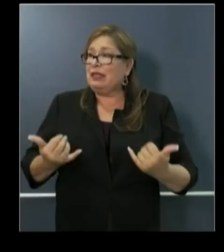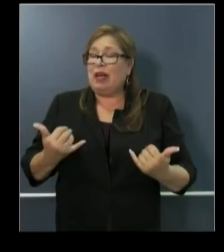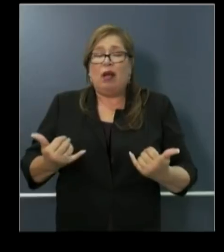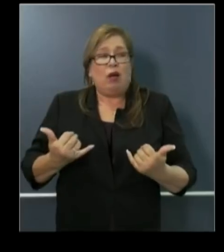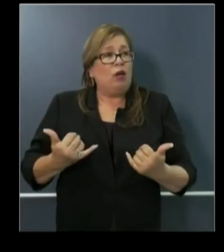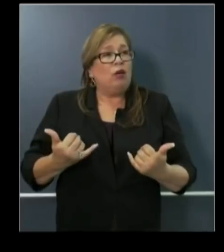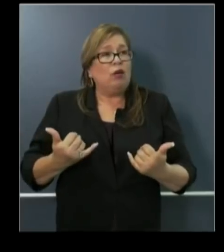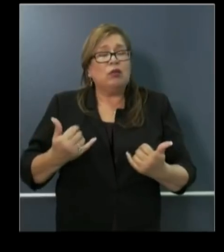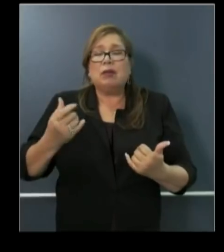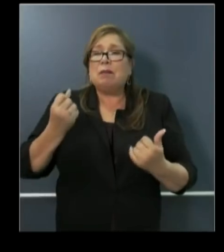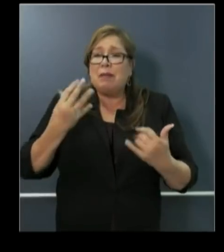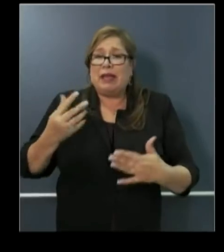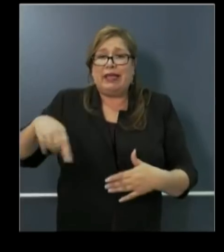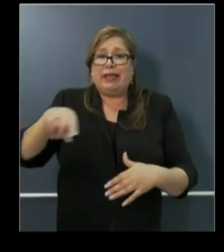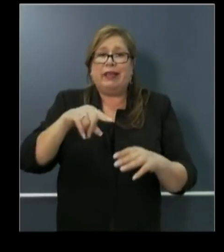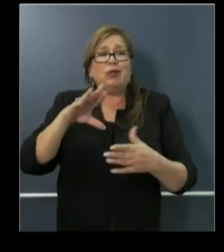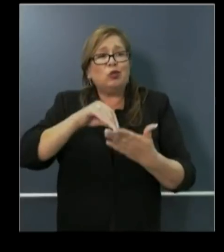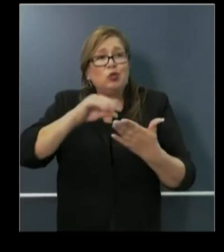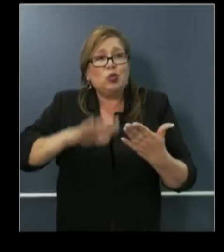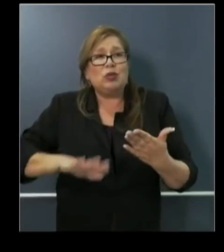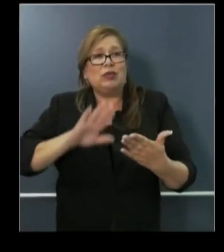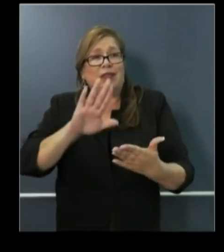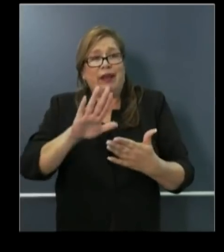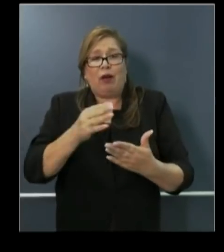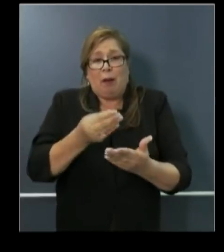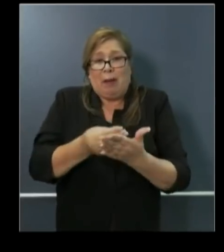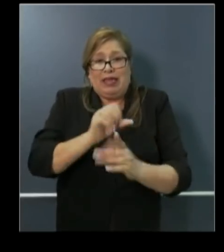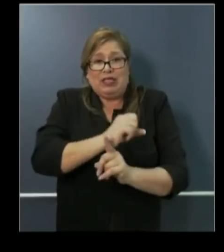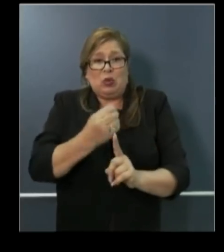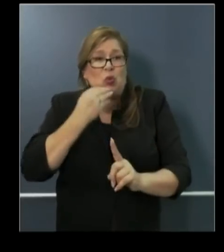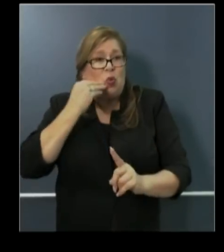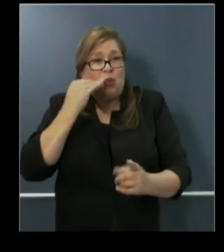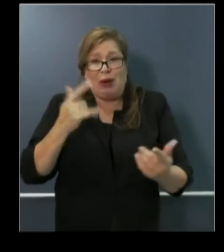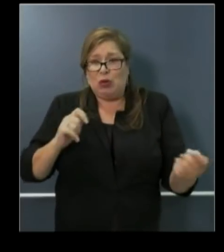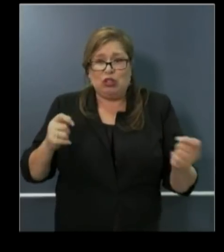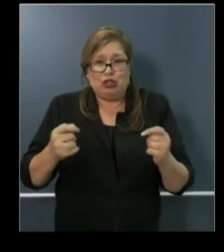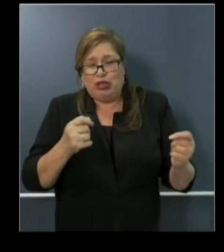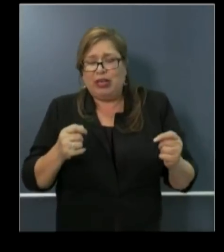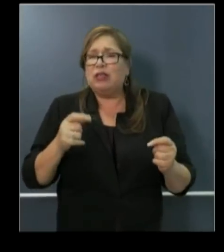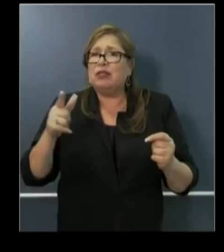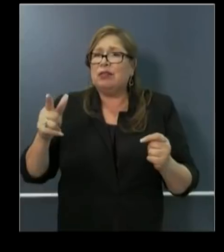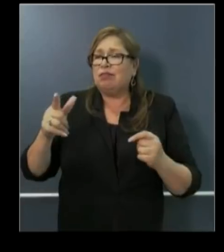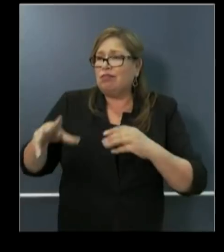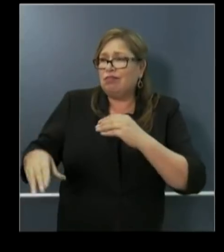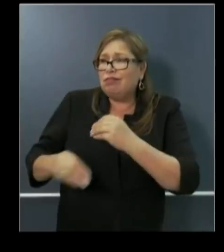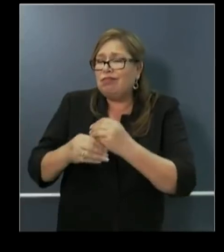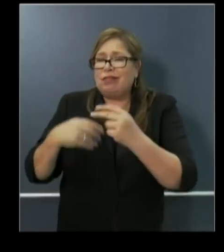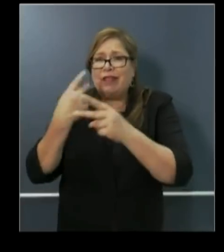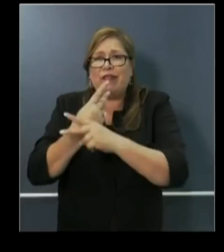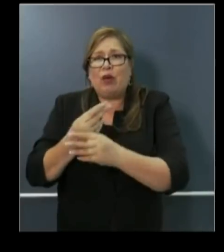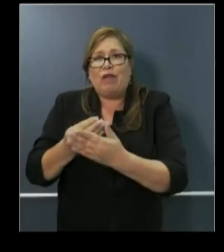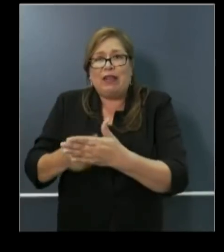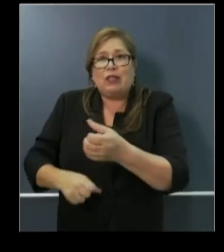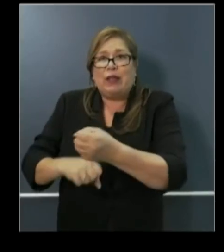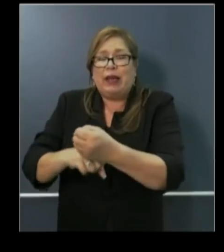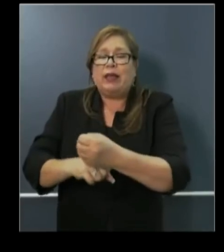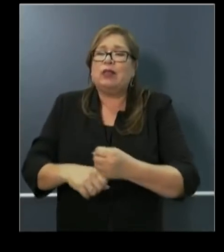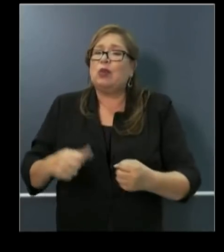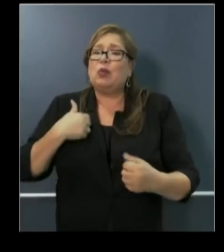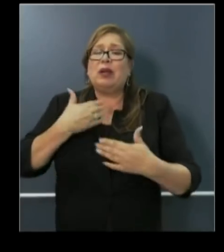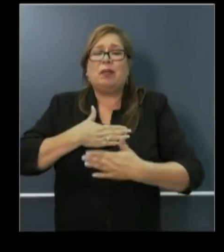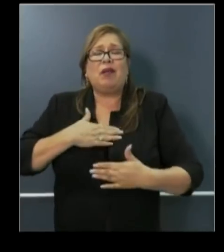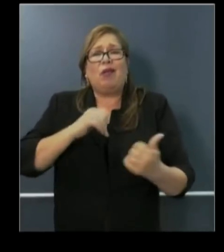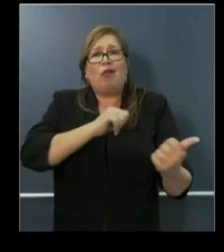of students and families. So we're really pleased that everyone is joining arms and working together on behalf